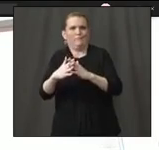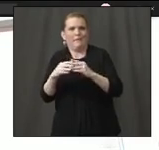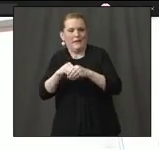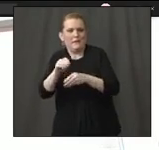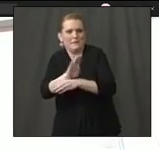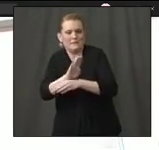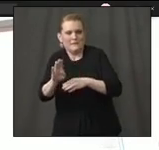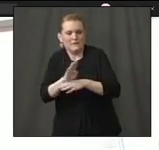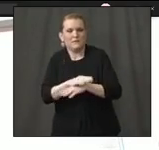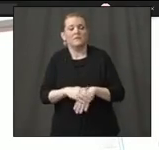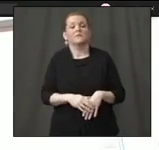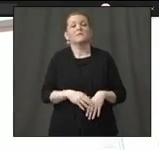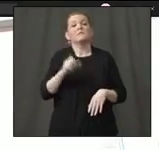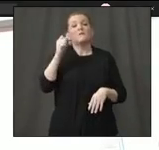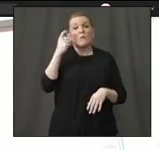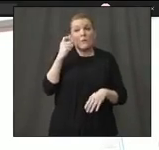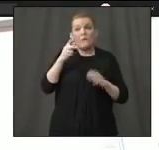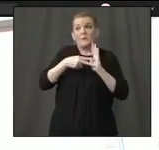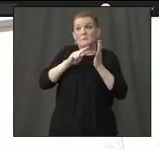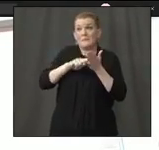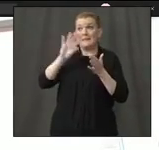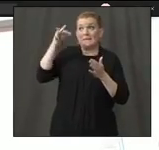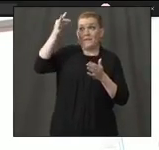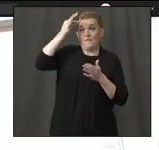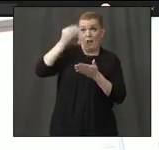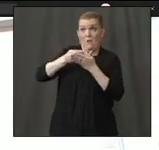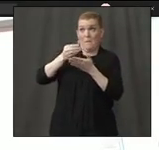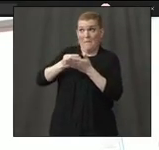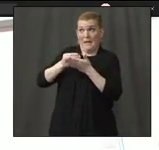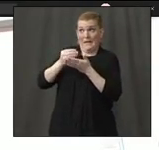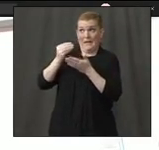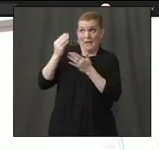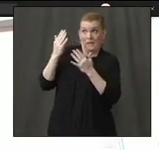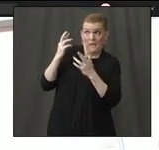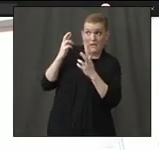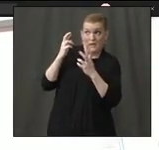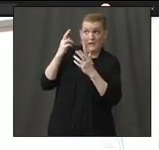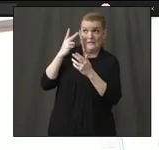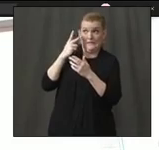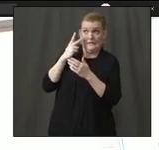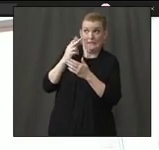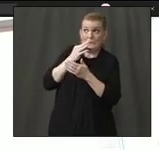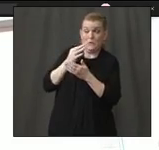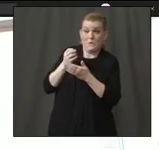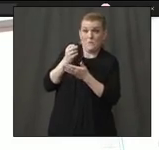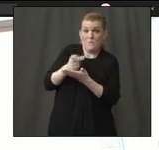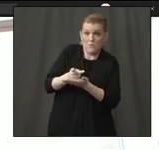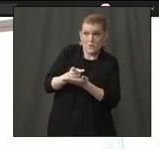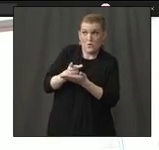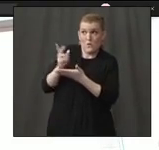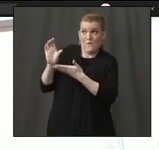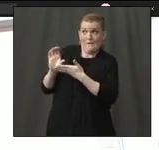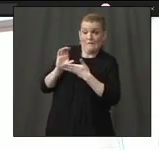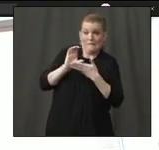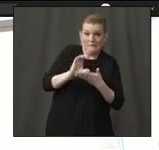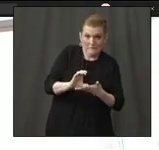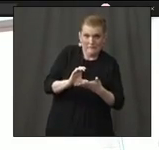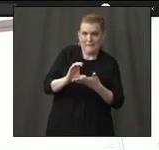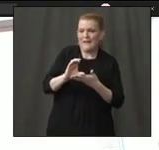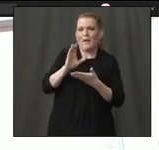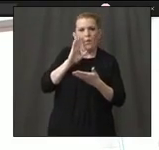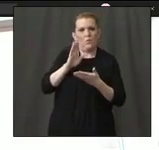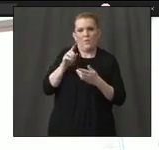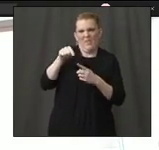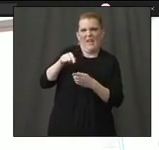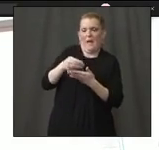pipe and re-upping essentially the first tranche of the CARES Act that the governor mentioned is paramount.